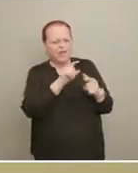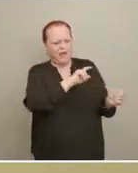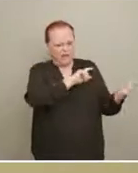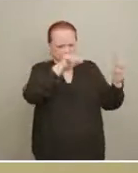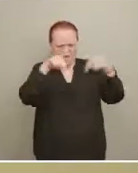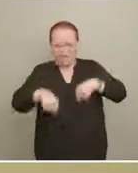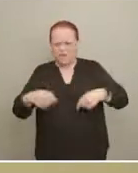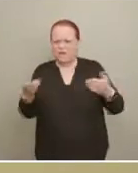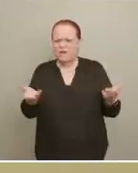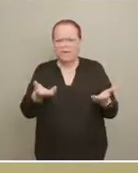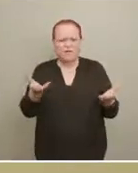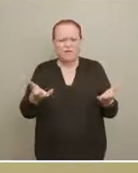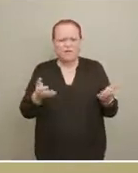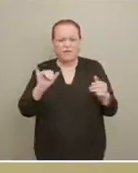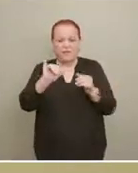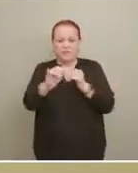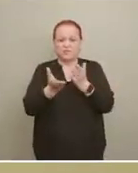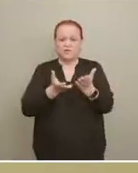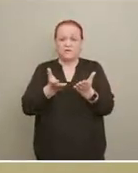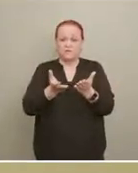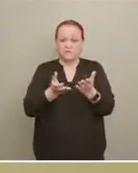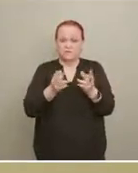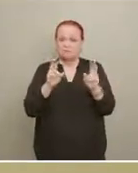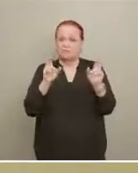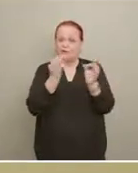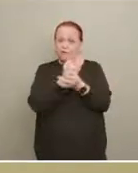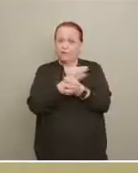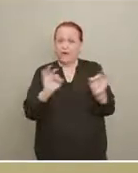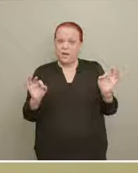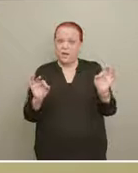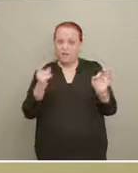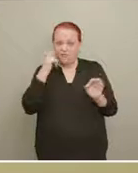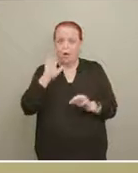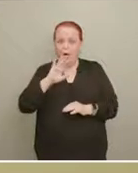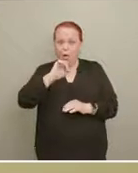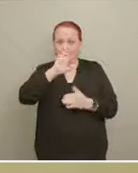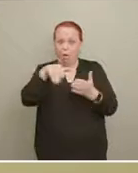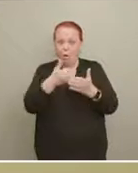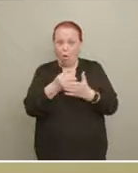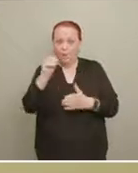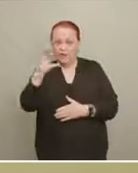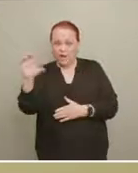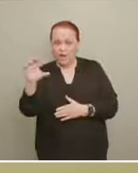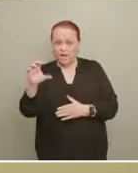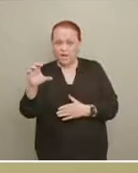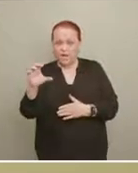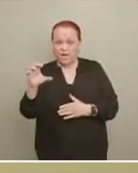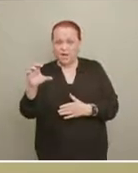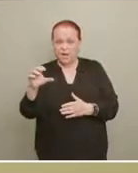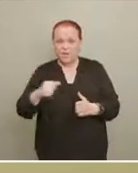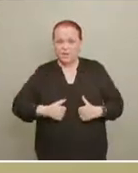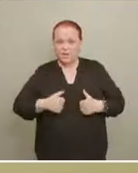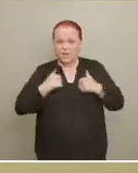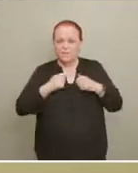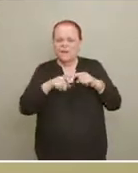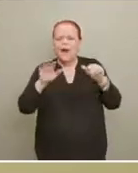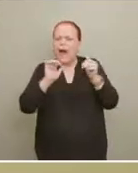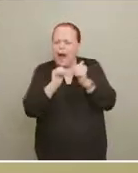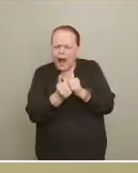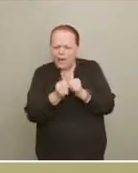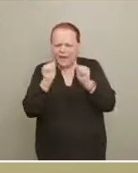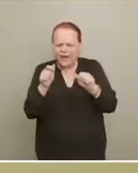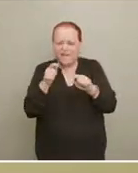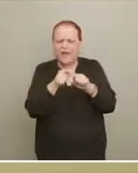are, but these services are intended to be free for all Orange County residents. How do they access the services that you